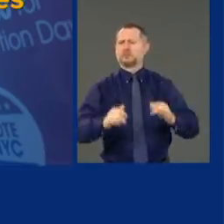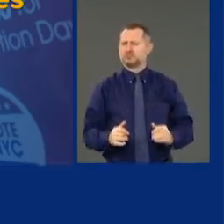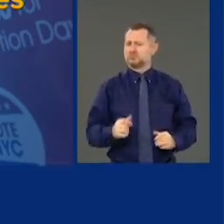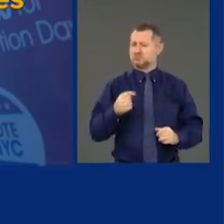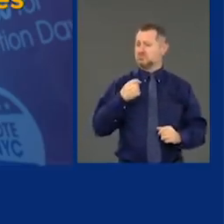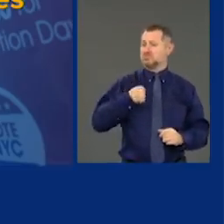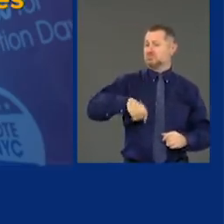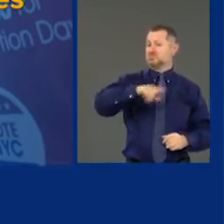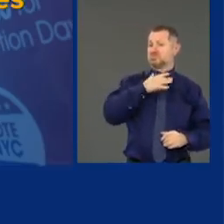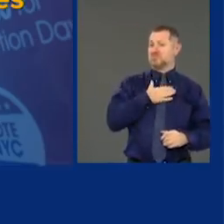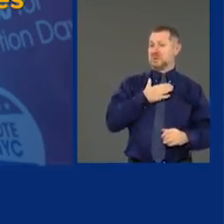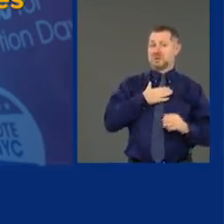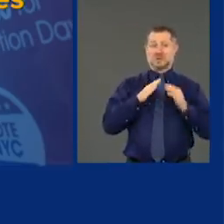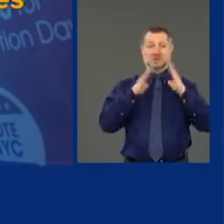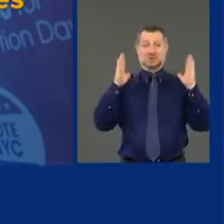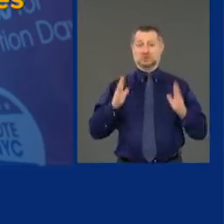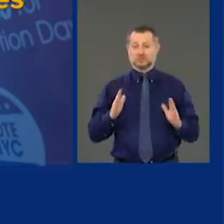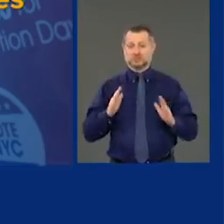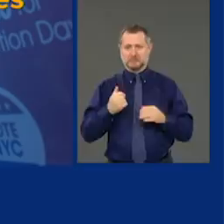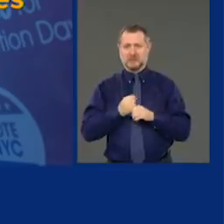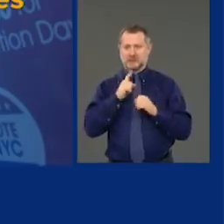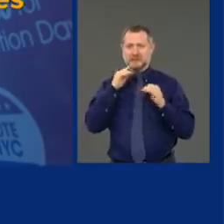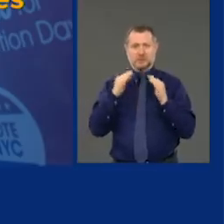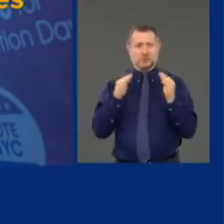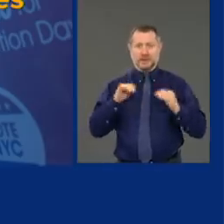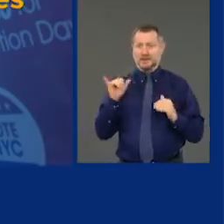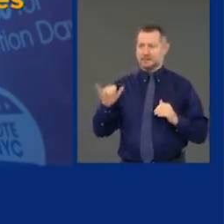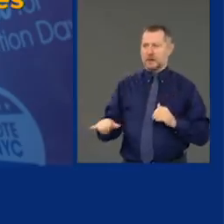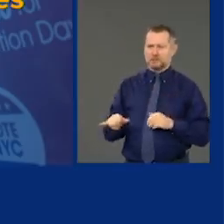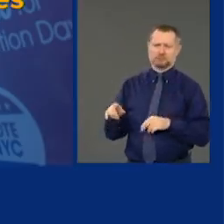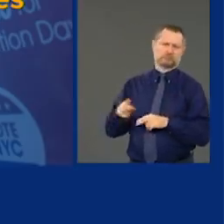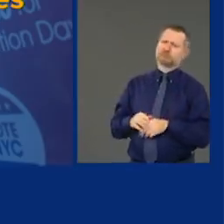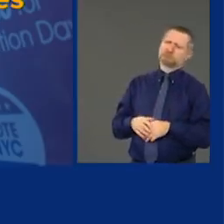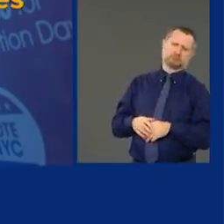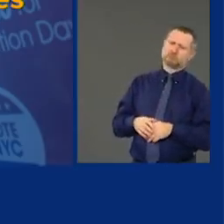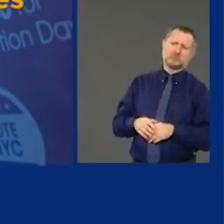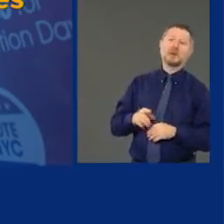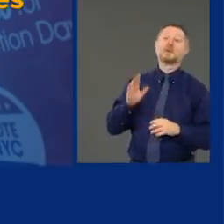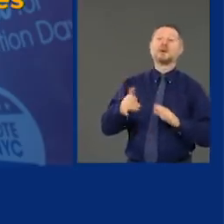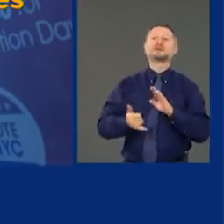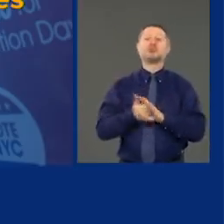house doesn't have disinfected bathrooms, but the subway cars are